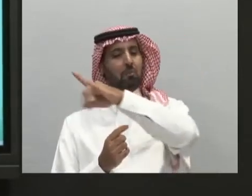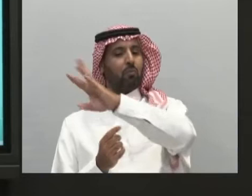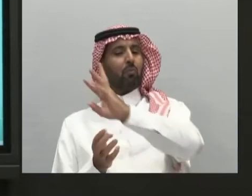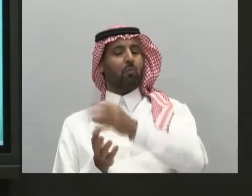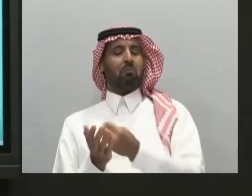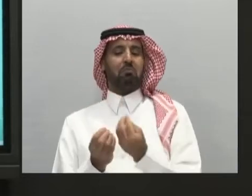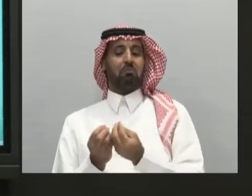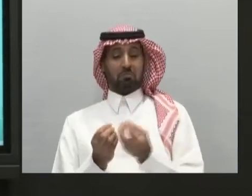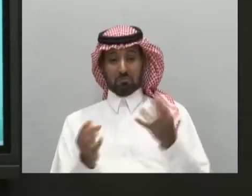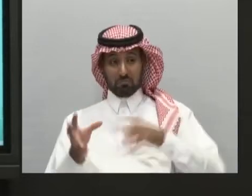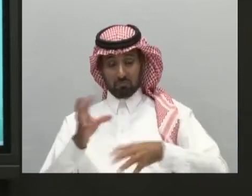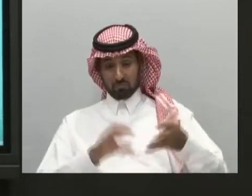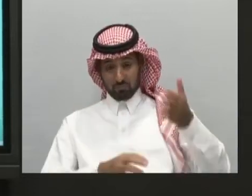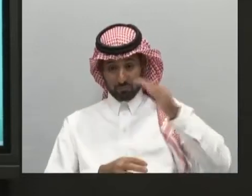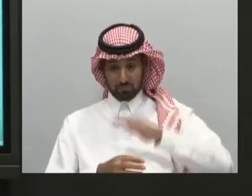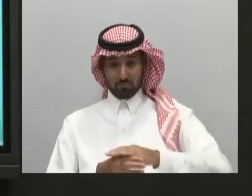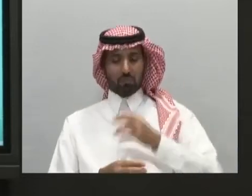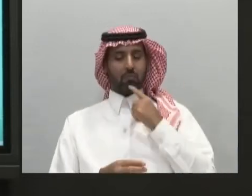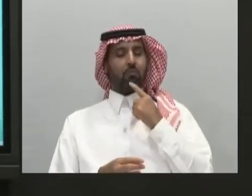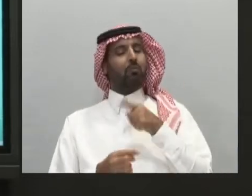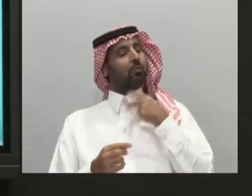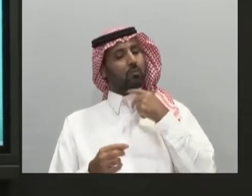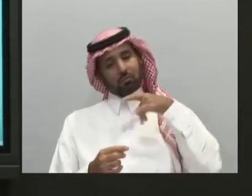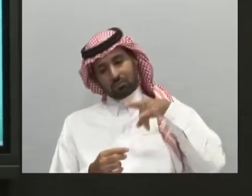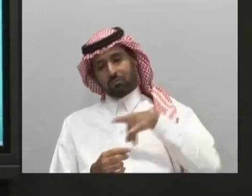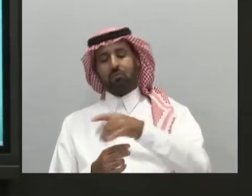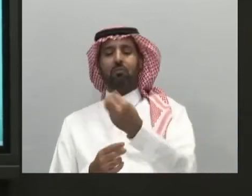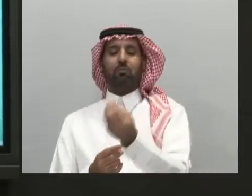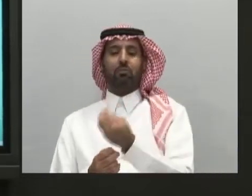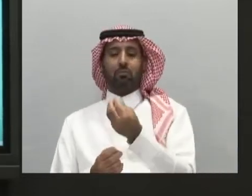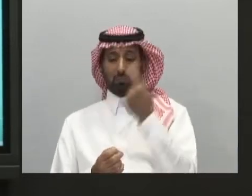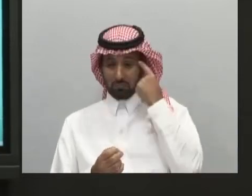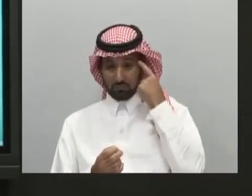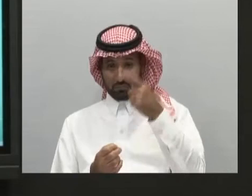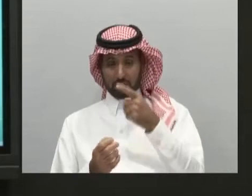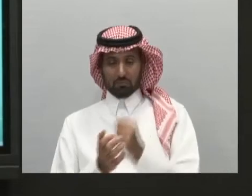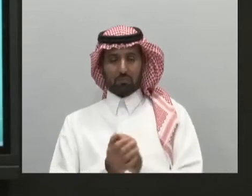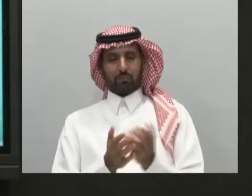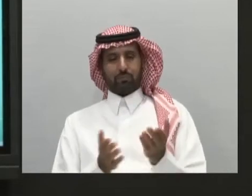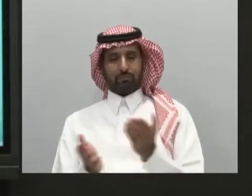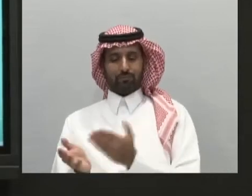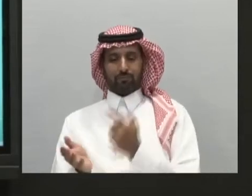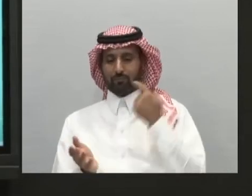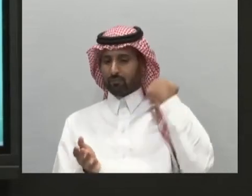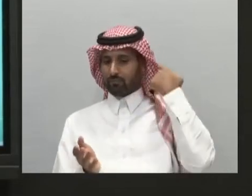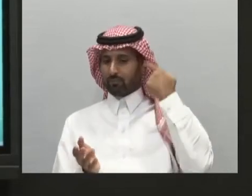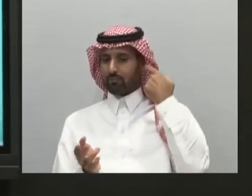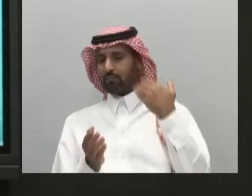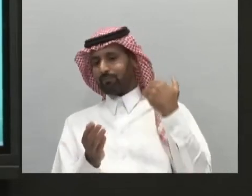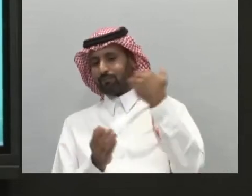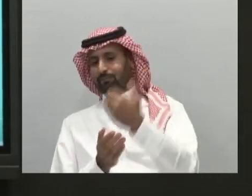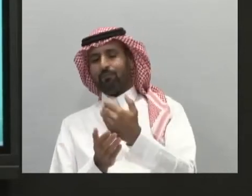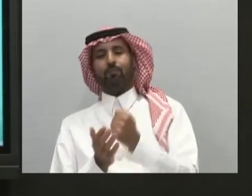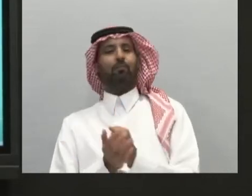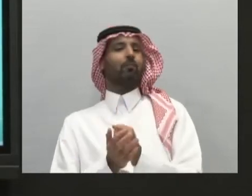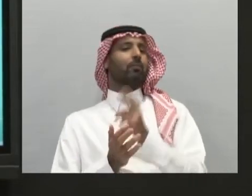ready for a trip, and how to prepare your backpack to get ready for a trip. Next, also